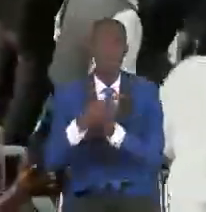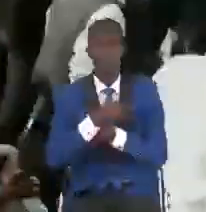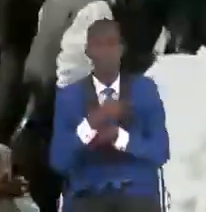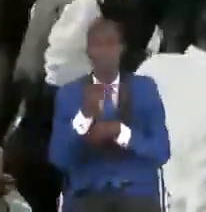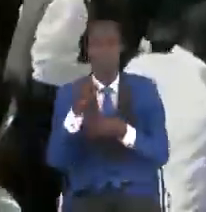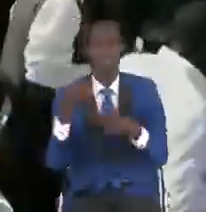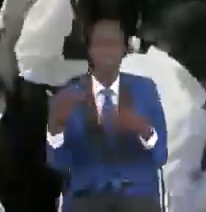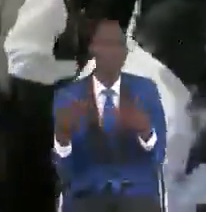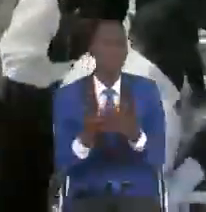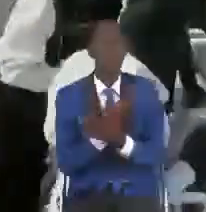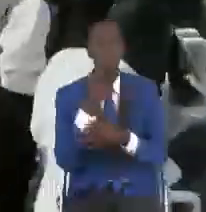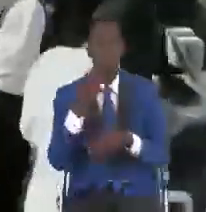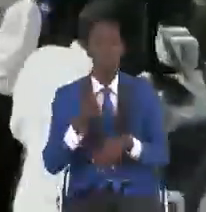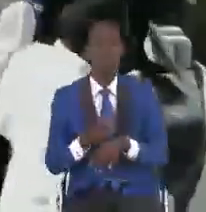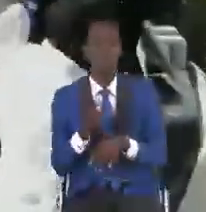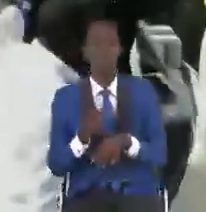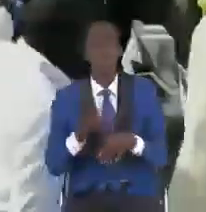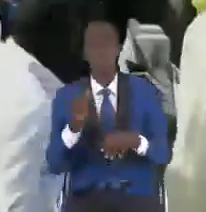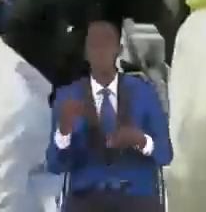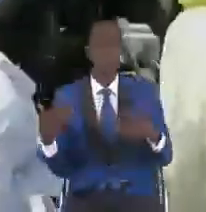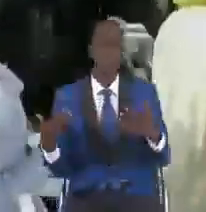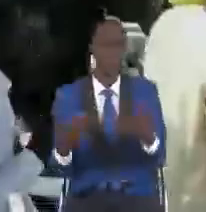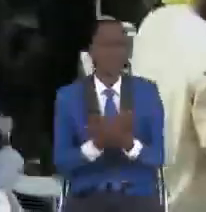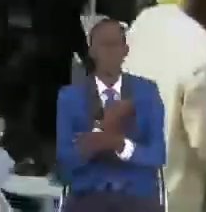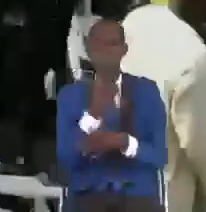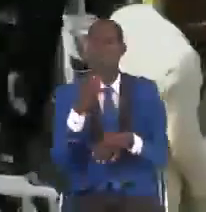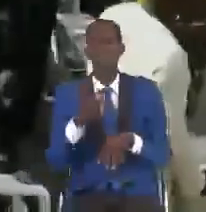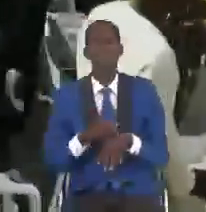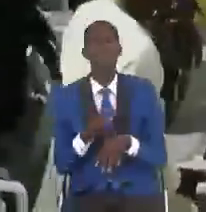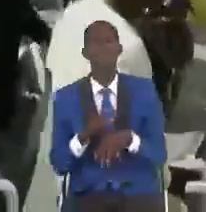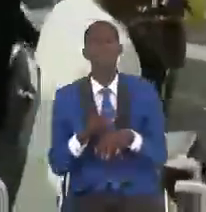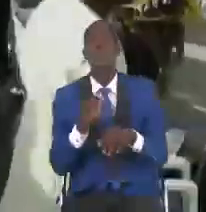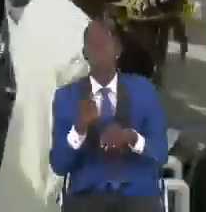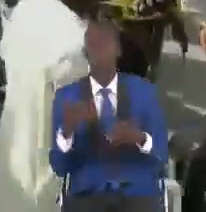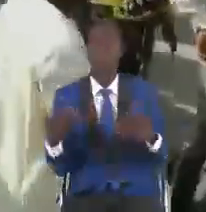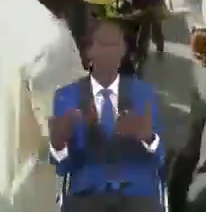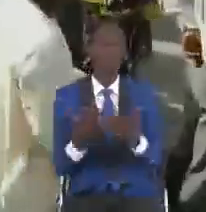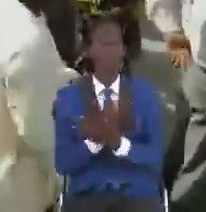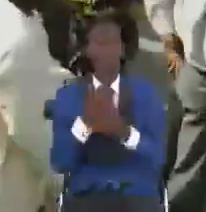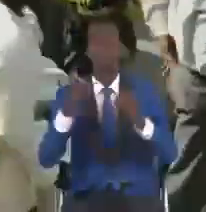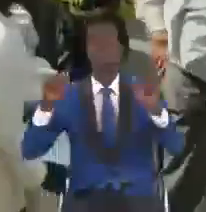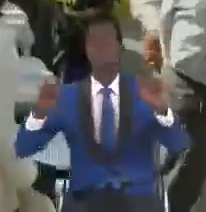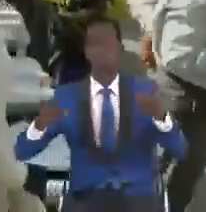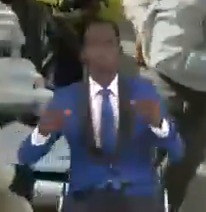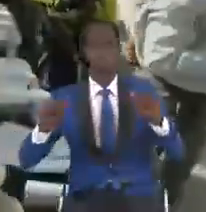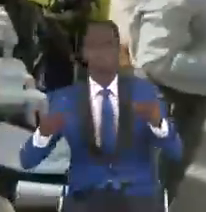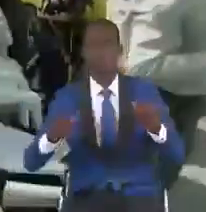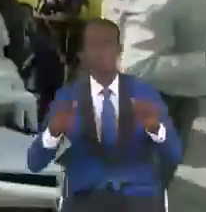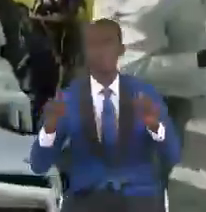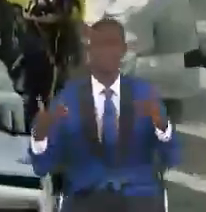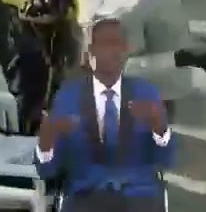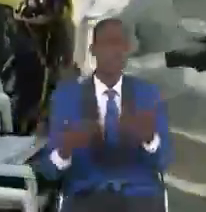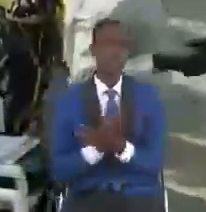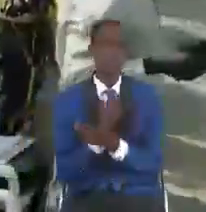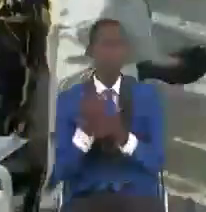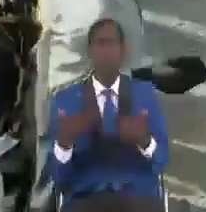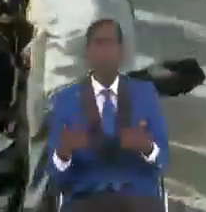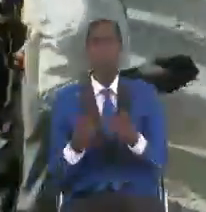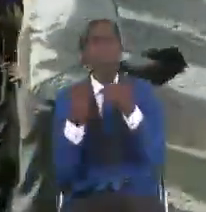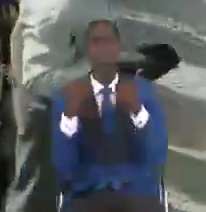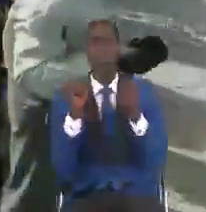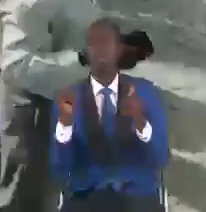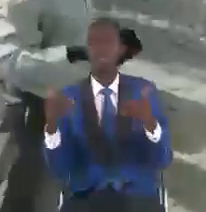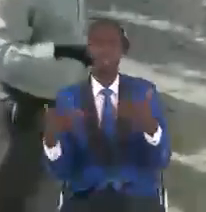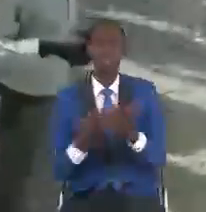era, a new dispensation, a new possibility, a new challenge, a new